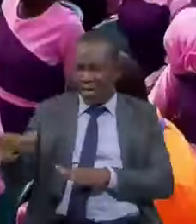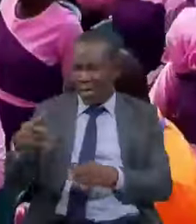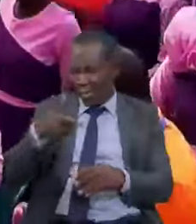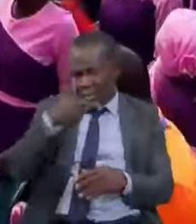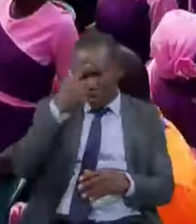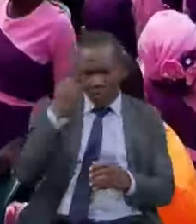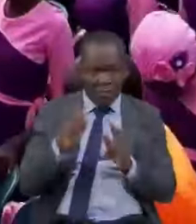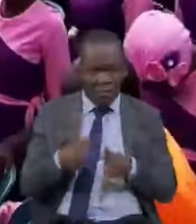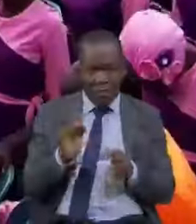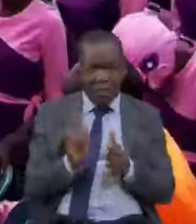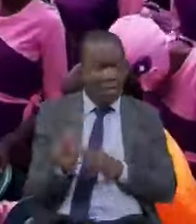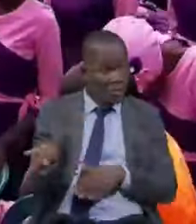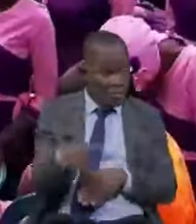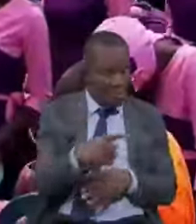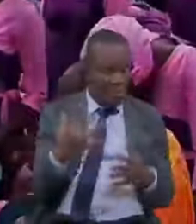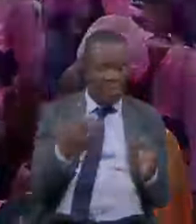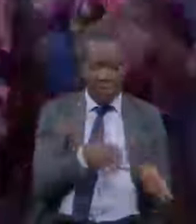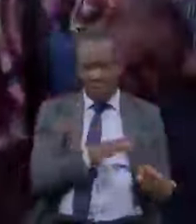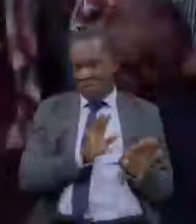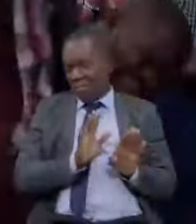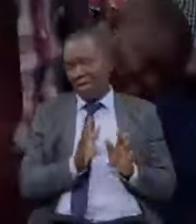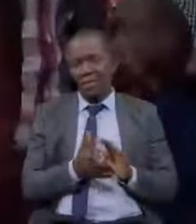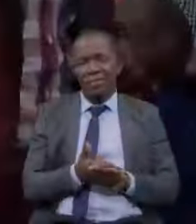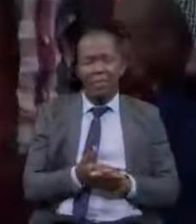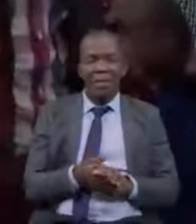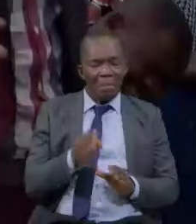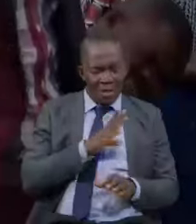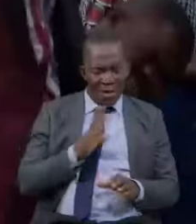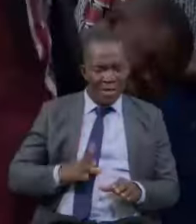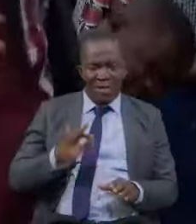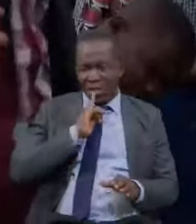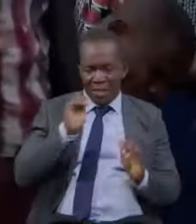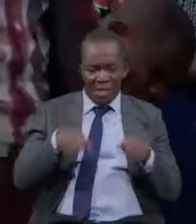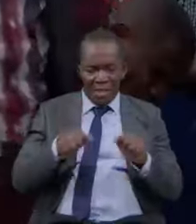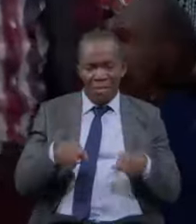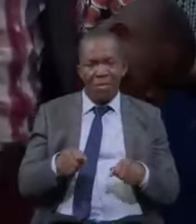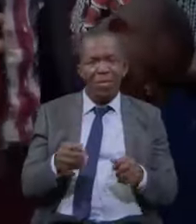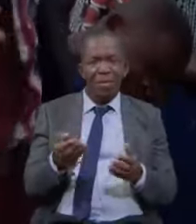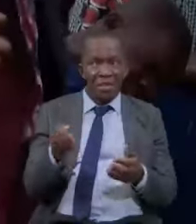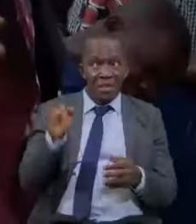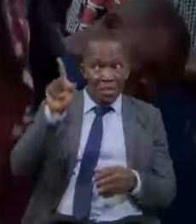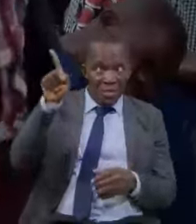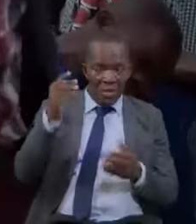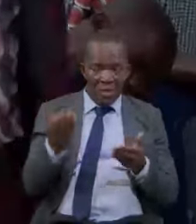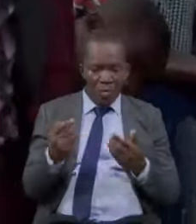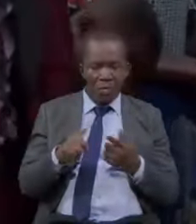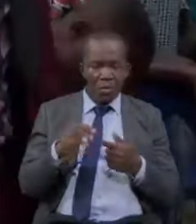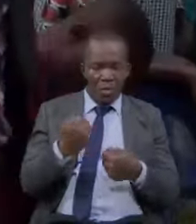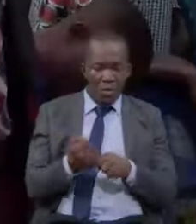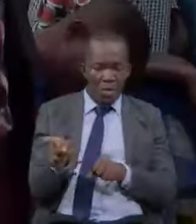But Christ is able to make you stable, sanctified,